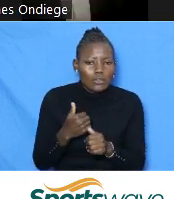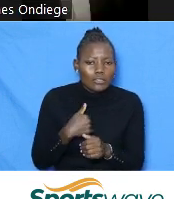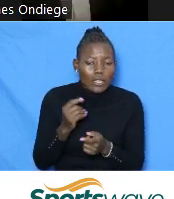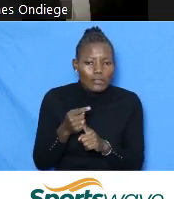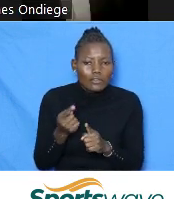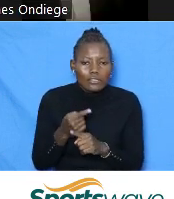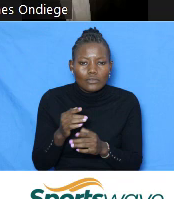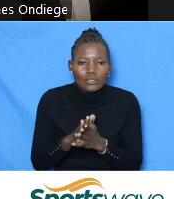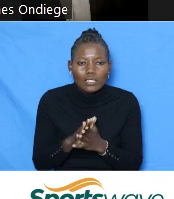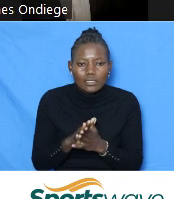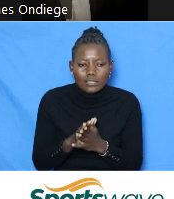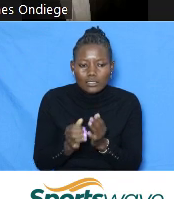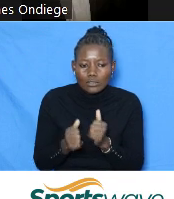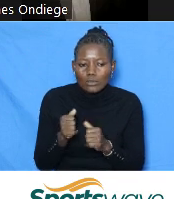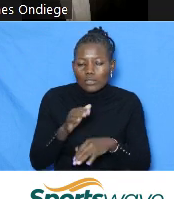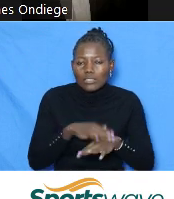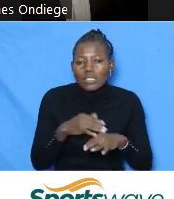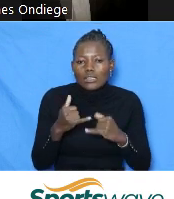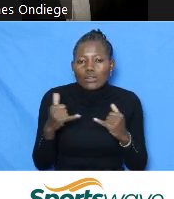different modules which are online.